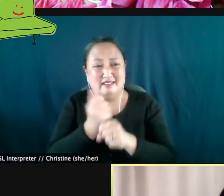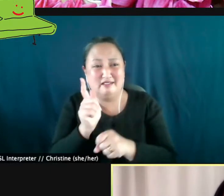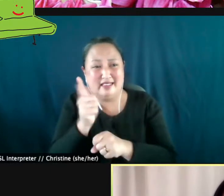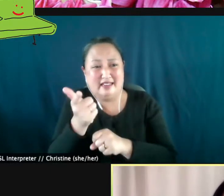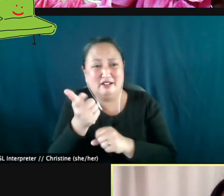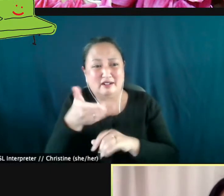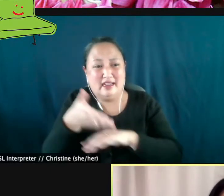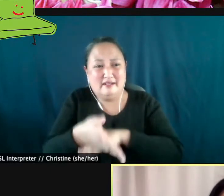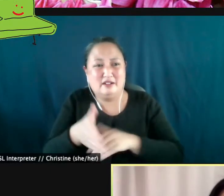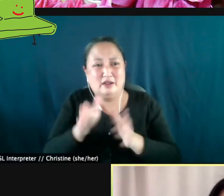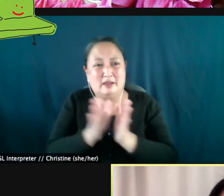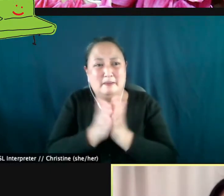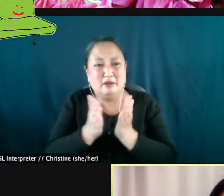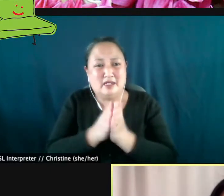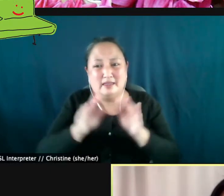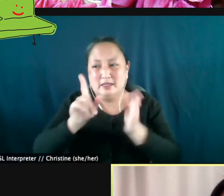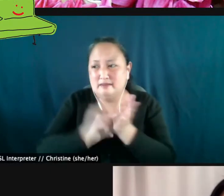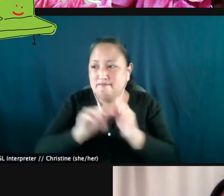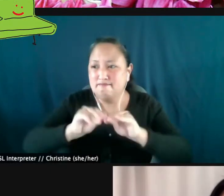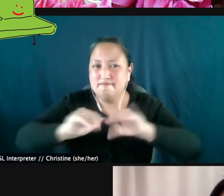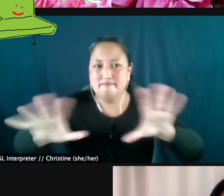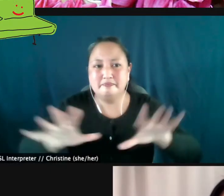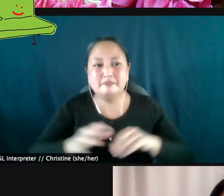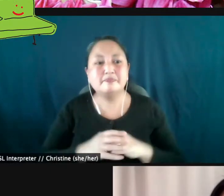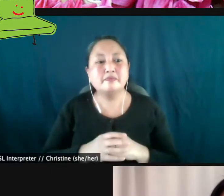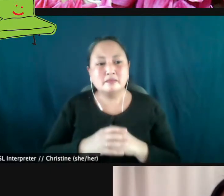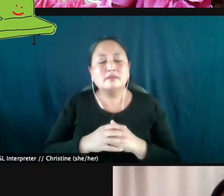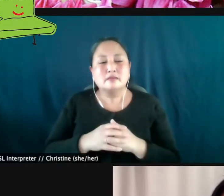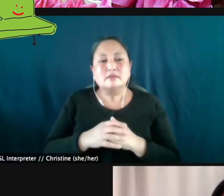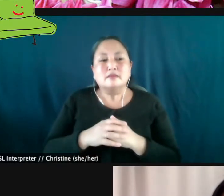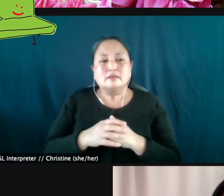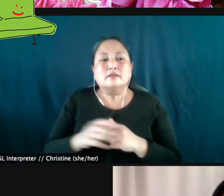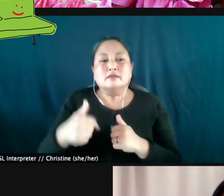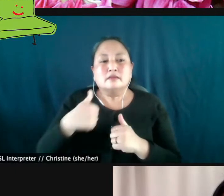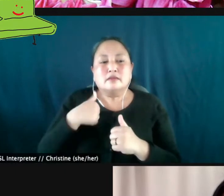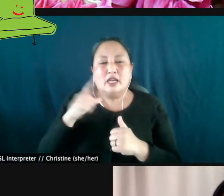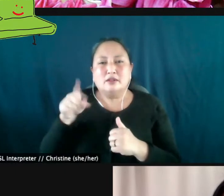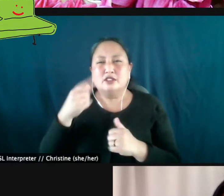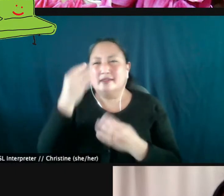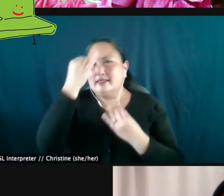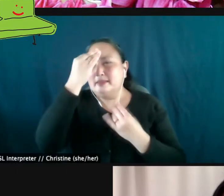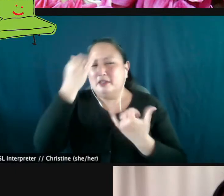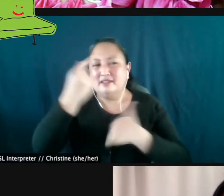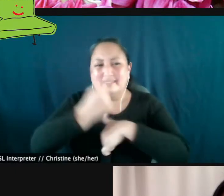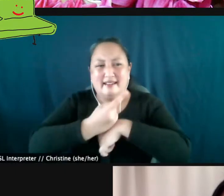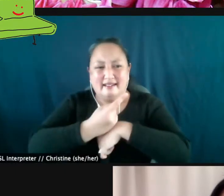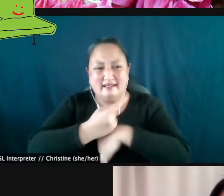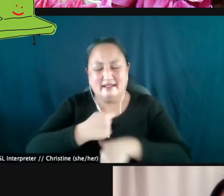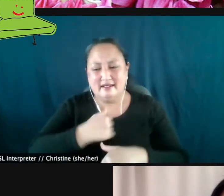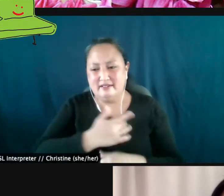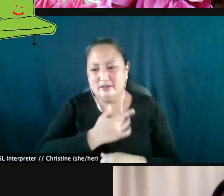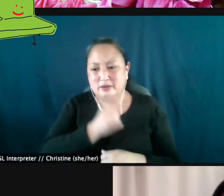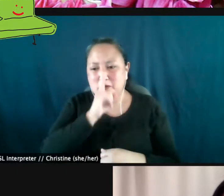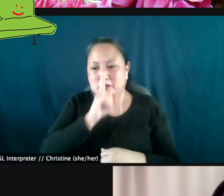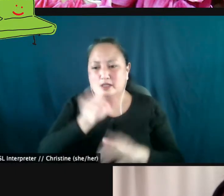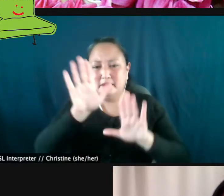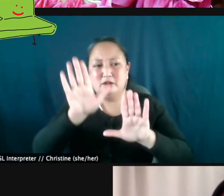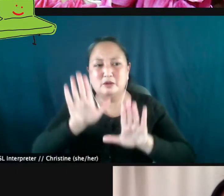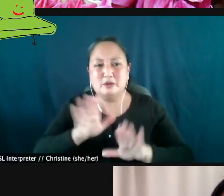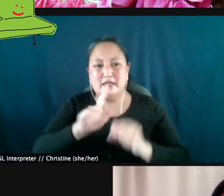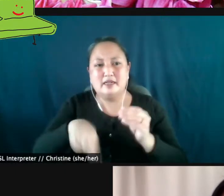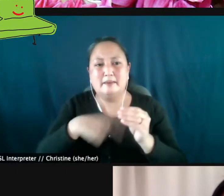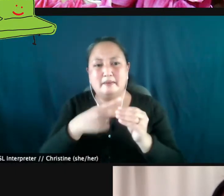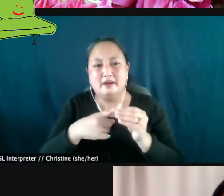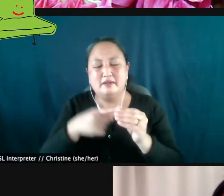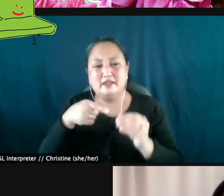after the book has come out? You know, I was just reflecting on it today, and I think what's really been great about